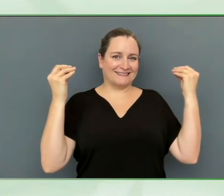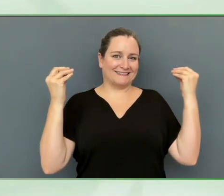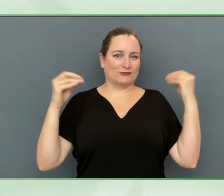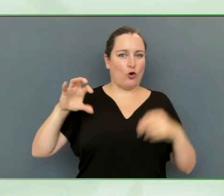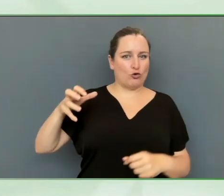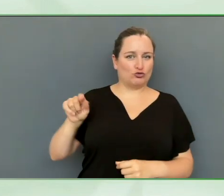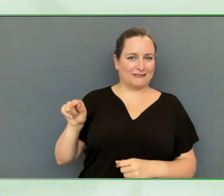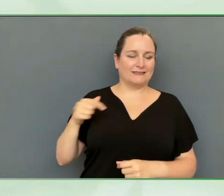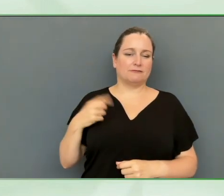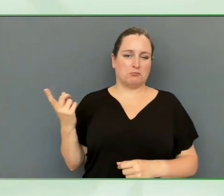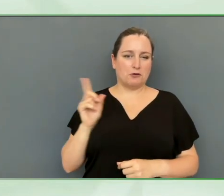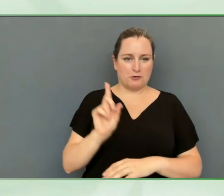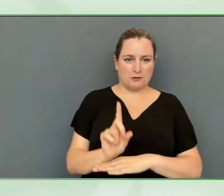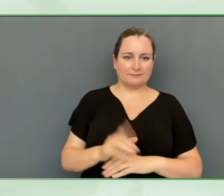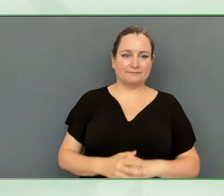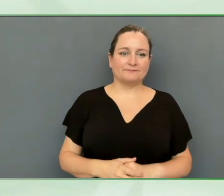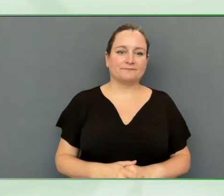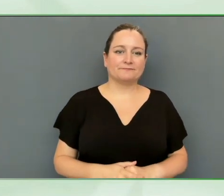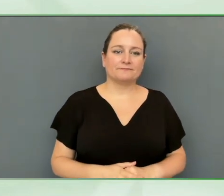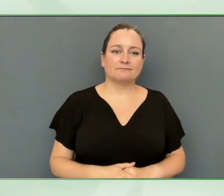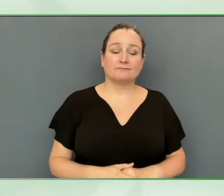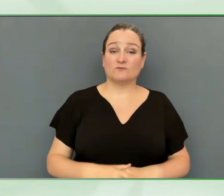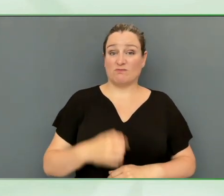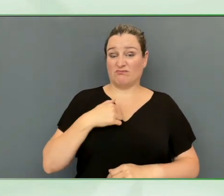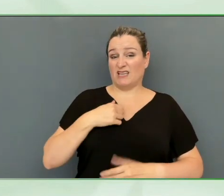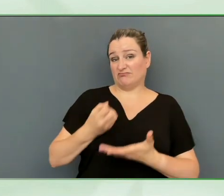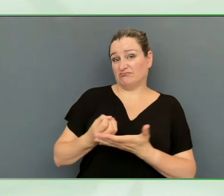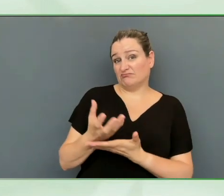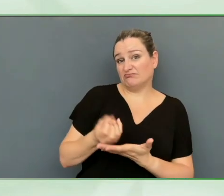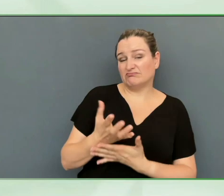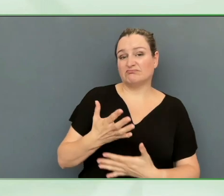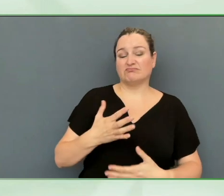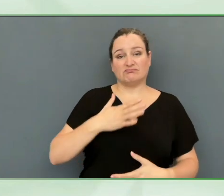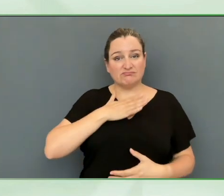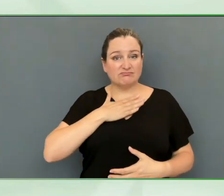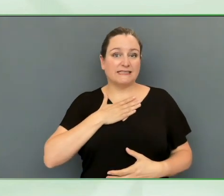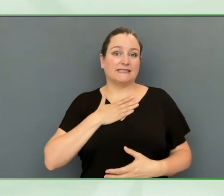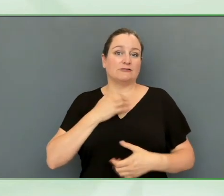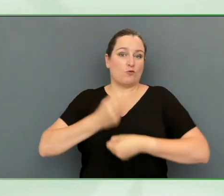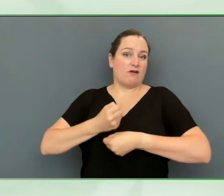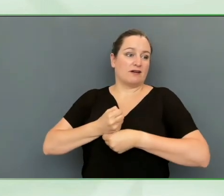with Sachin and to you from my role as chair of Rijk.